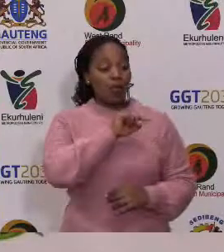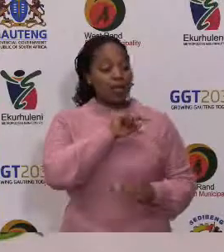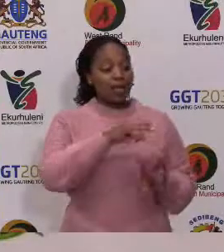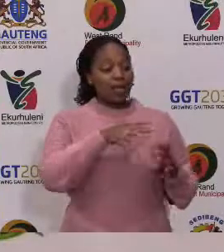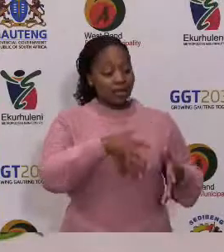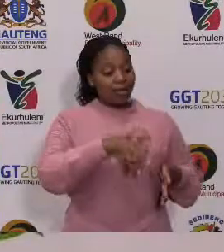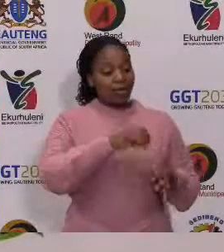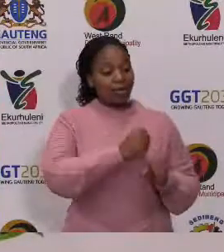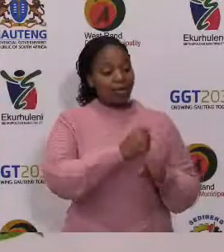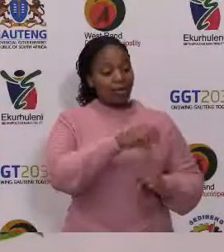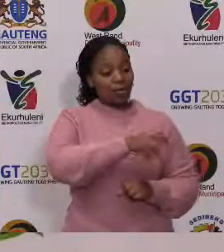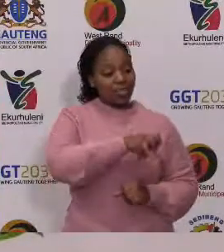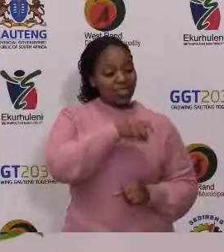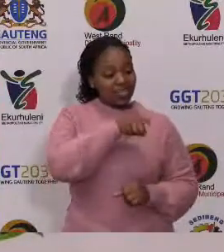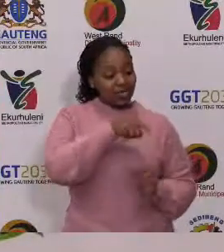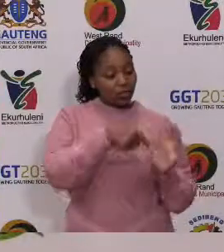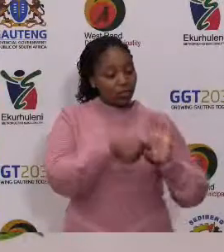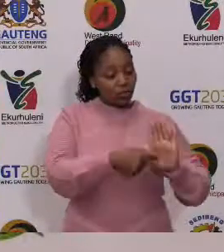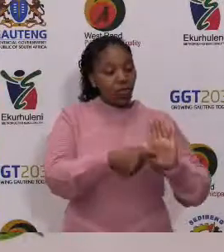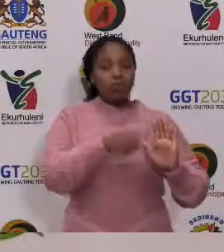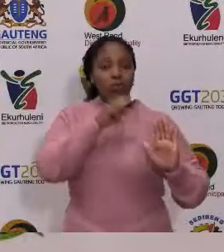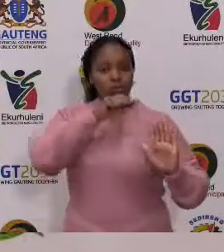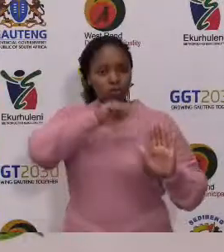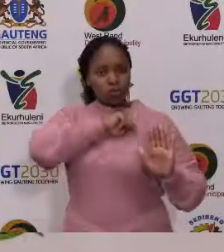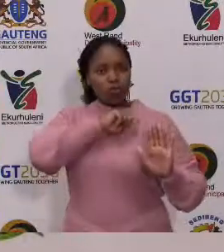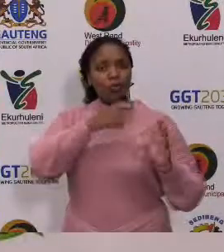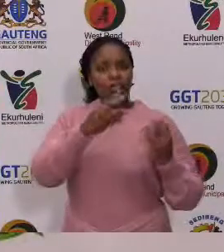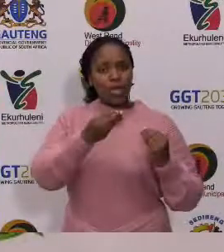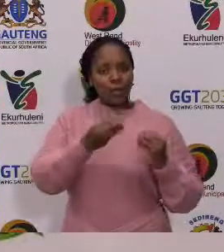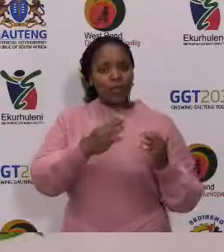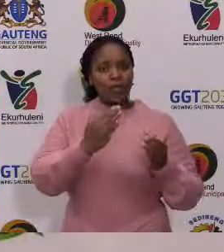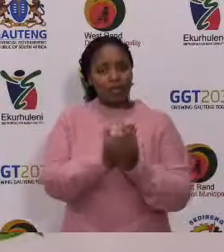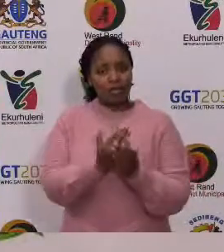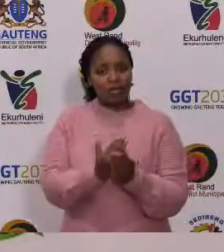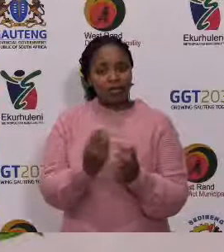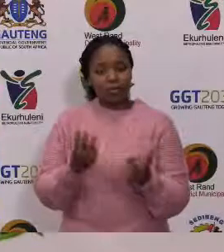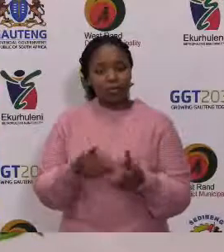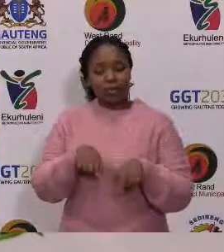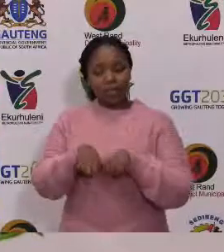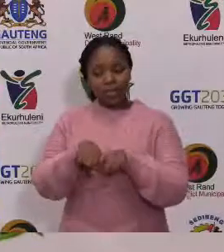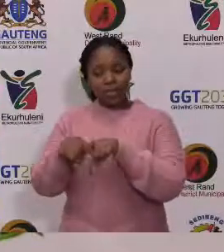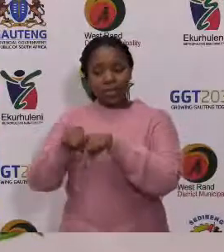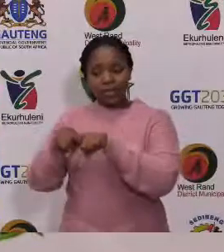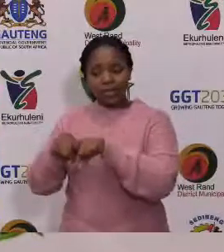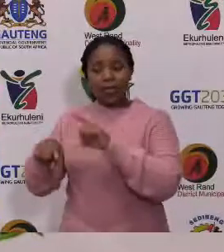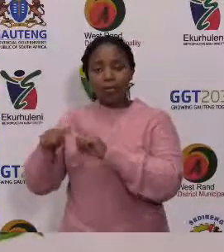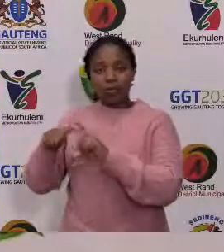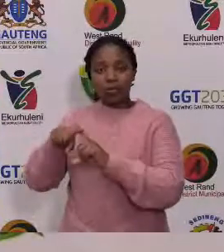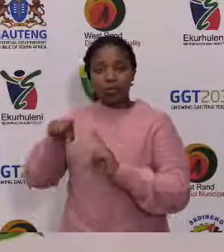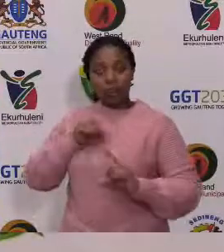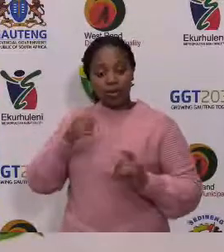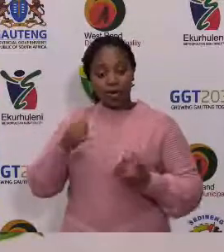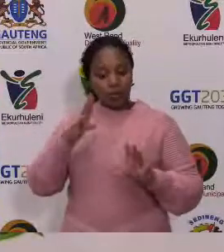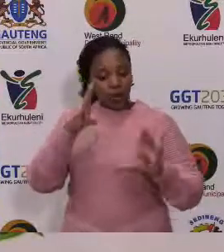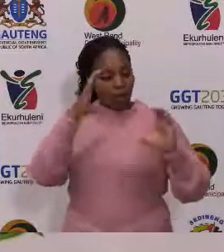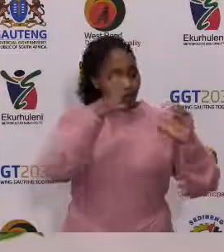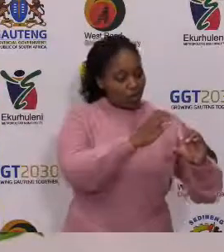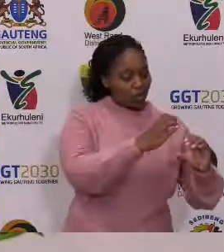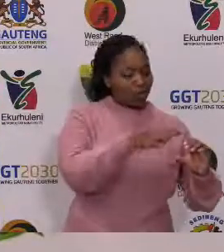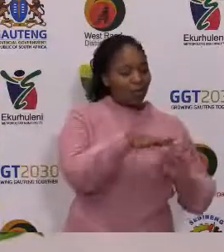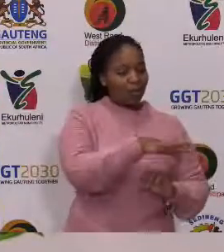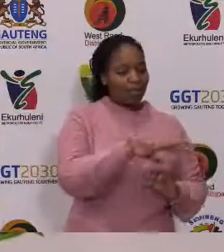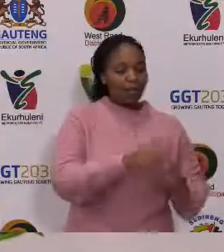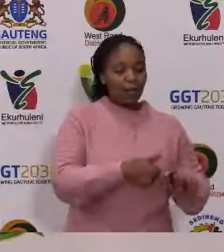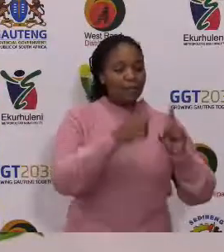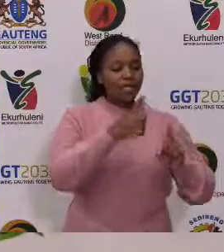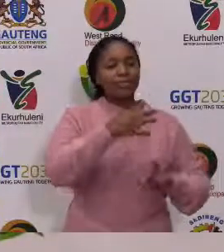there is a significant number of cases developing there. We are now paying a lot of attention to the creation of hotspot